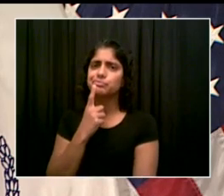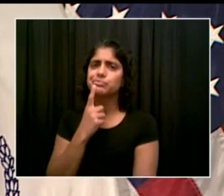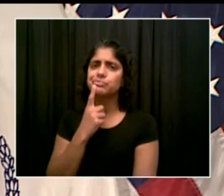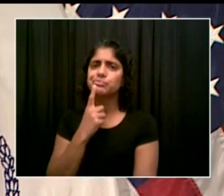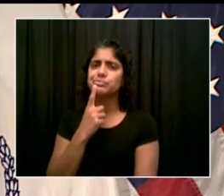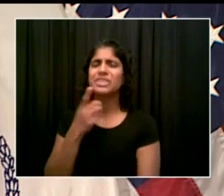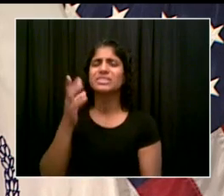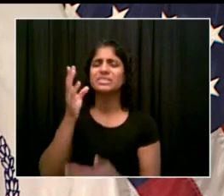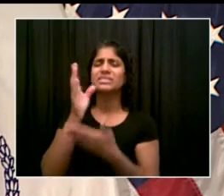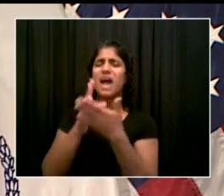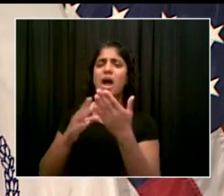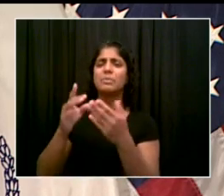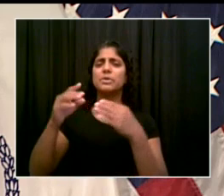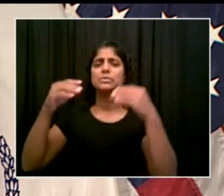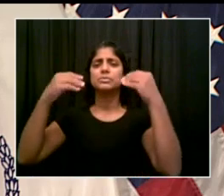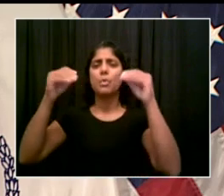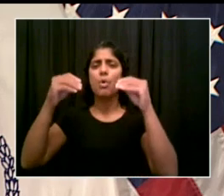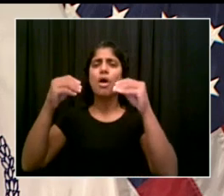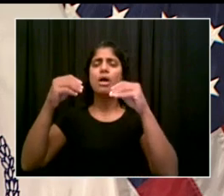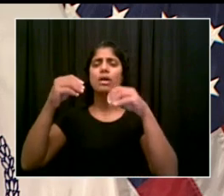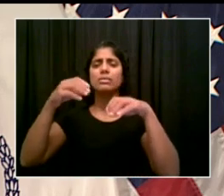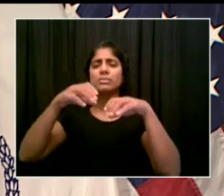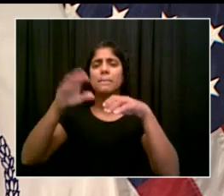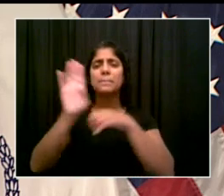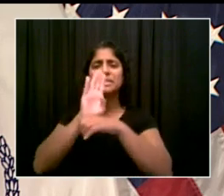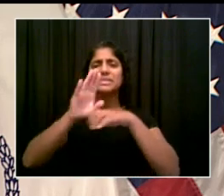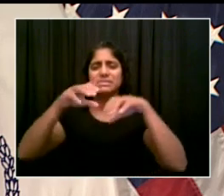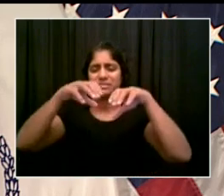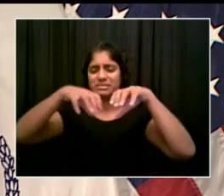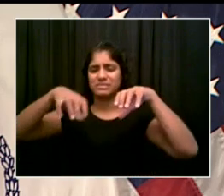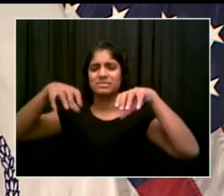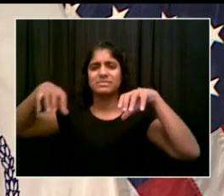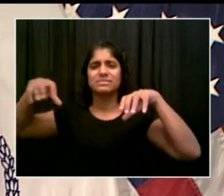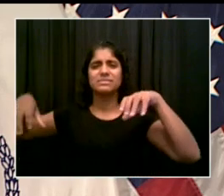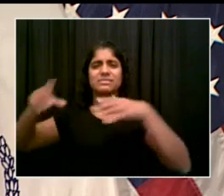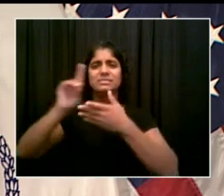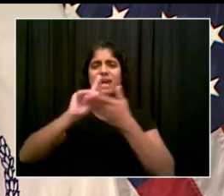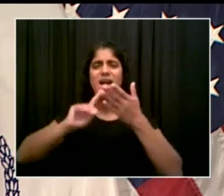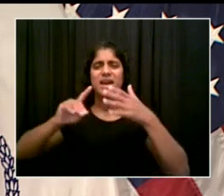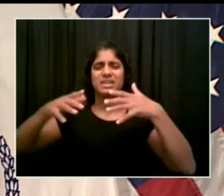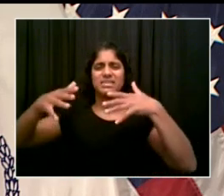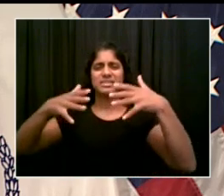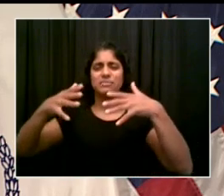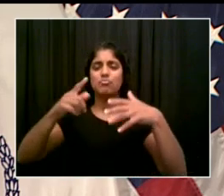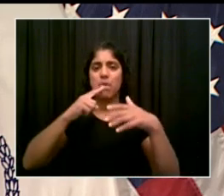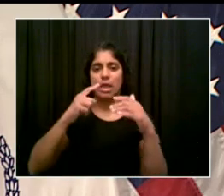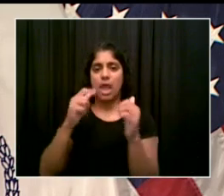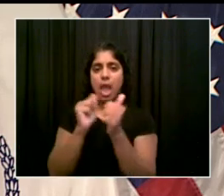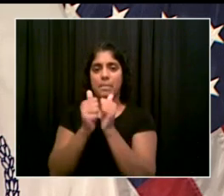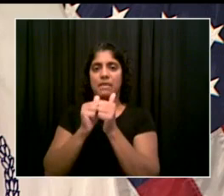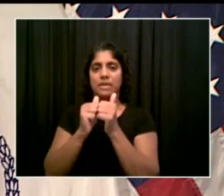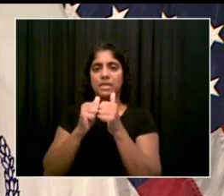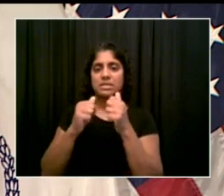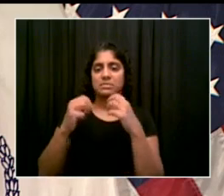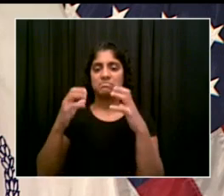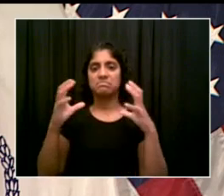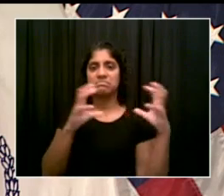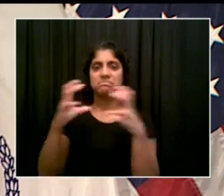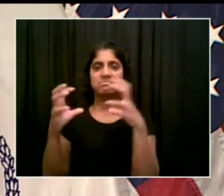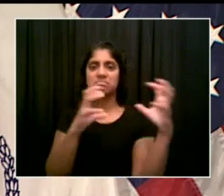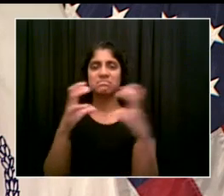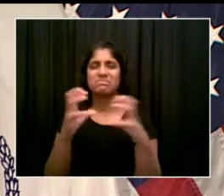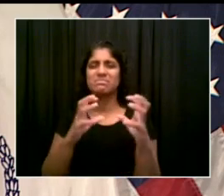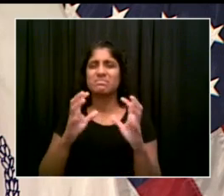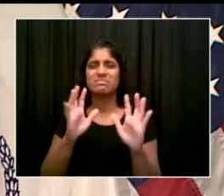The bottom line is the bricks and mortar stores, I have a lot of sympathy for them. Small businesses, mom and pop stores in so many cases, struggling.